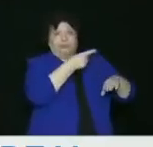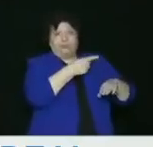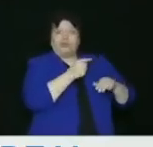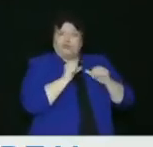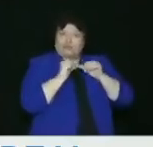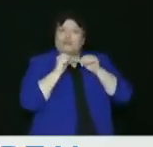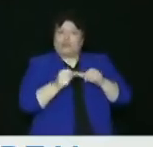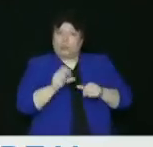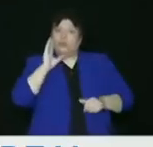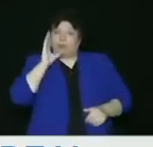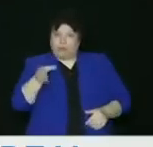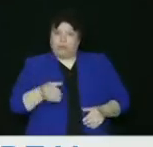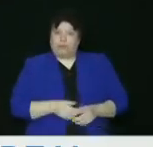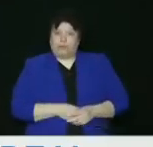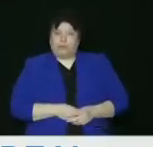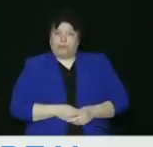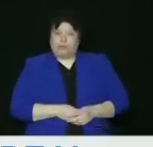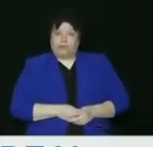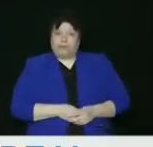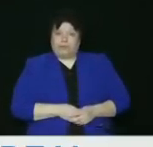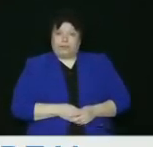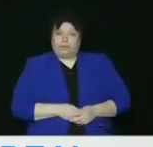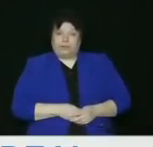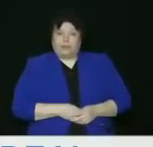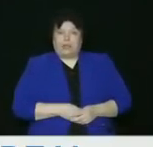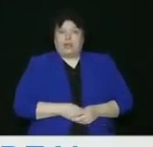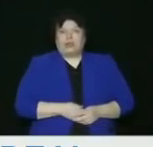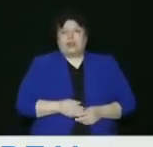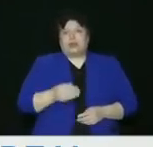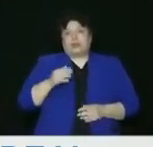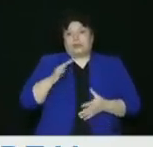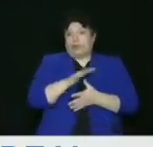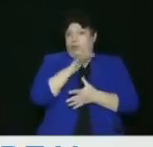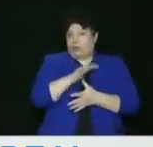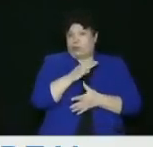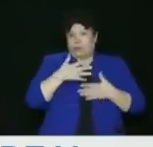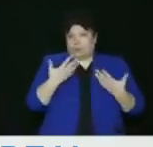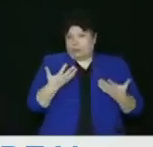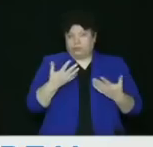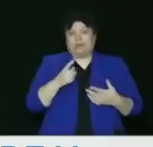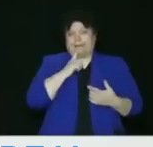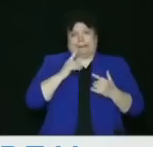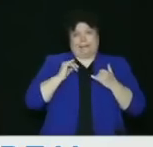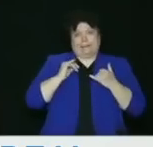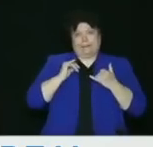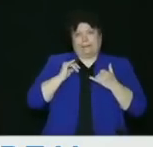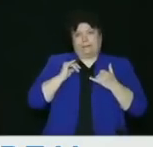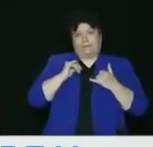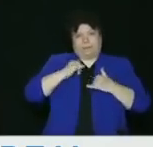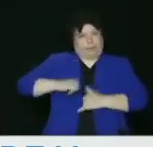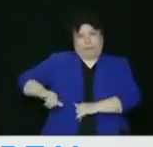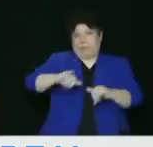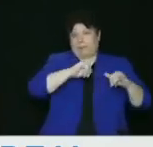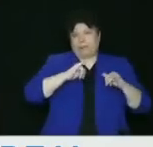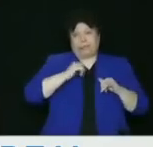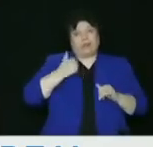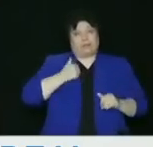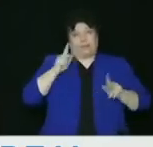Nos priorités sont les mêmes. Our priorities are the same as those that